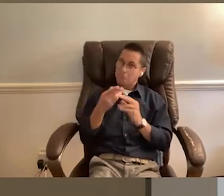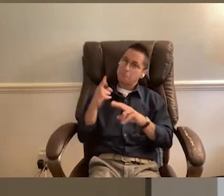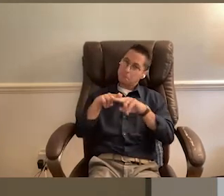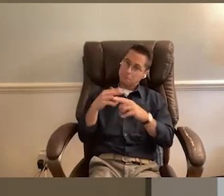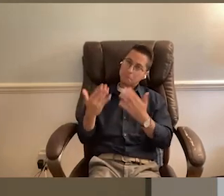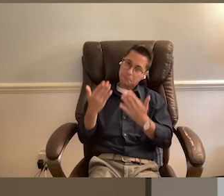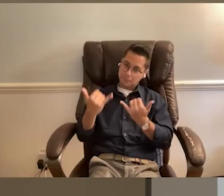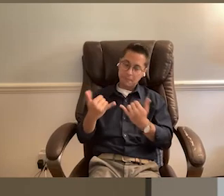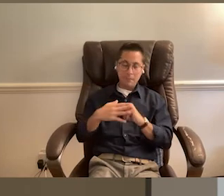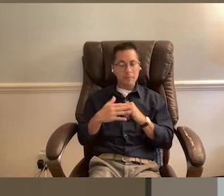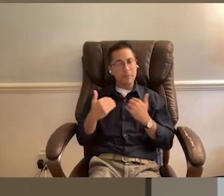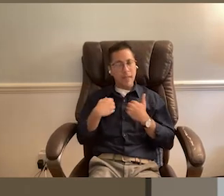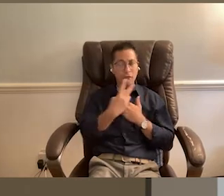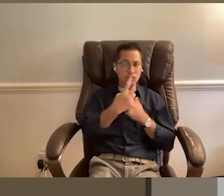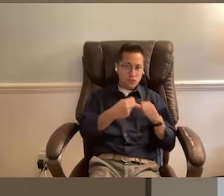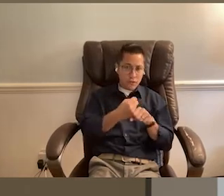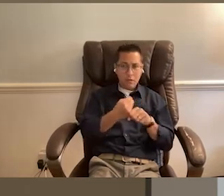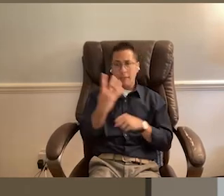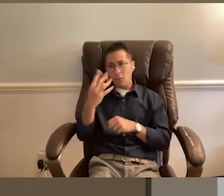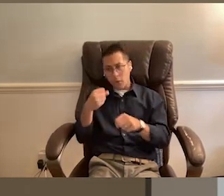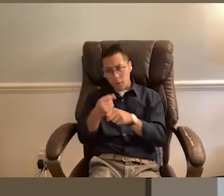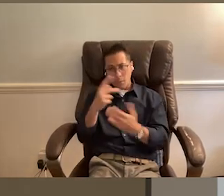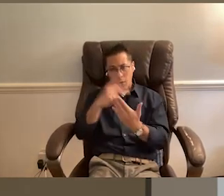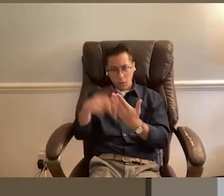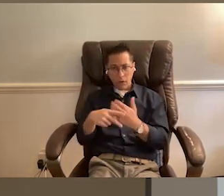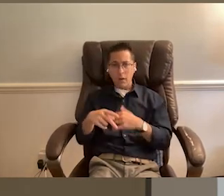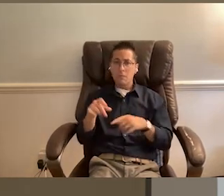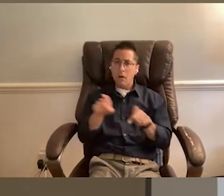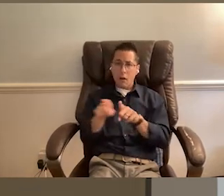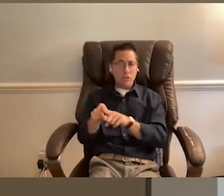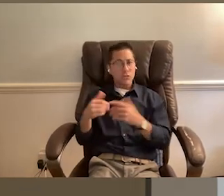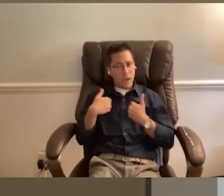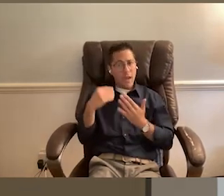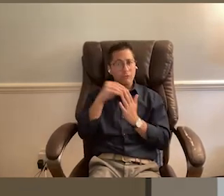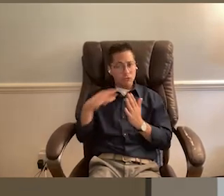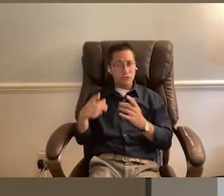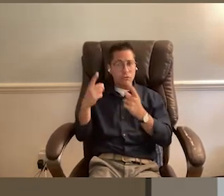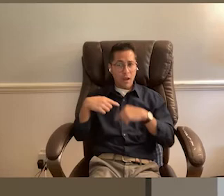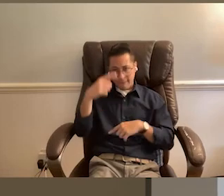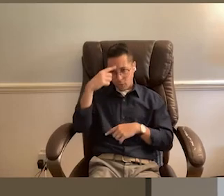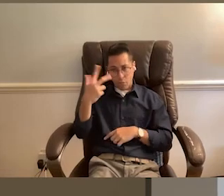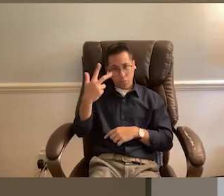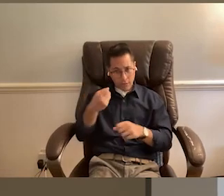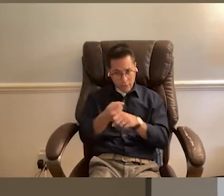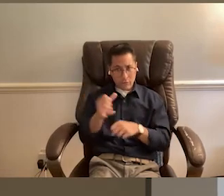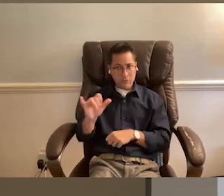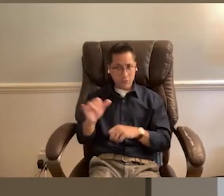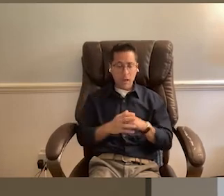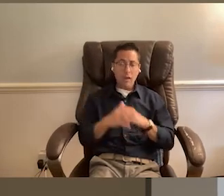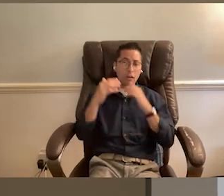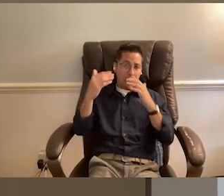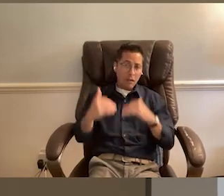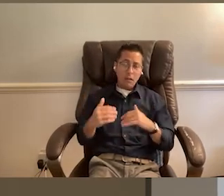here. But that was kind of one that's not as successful, but we're getting there. I'd love to reach out to